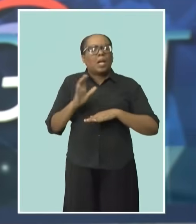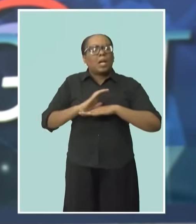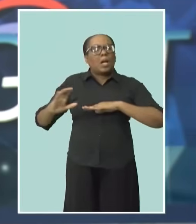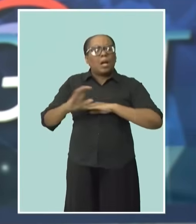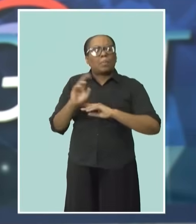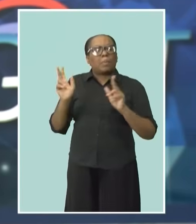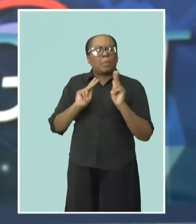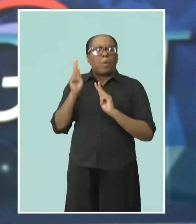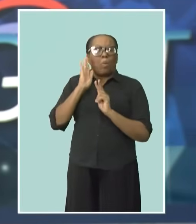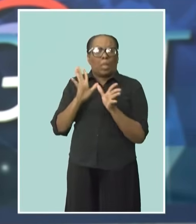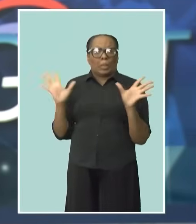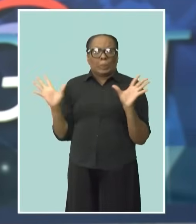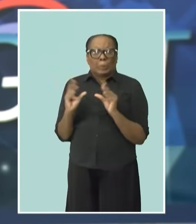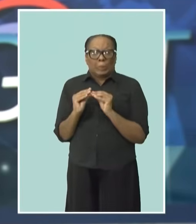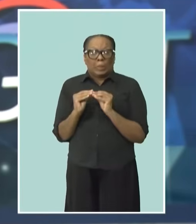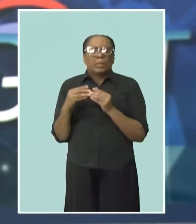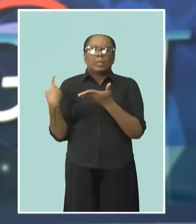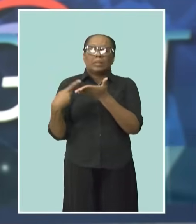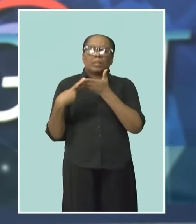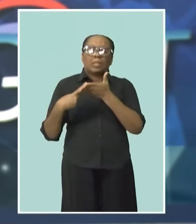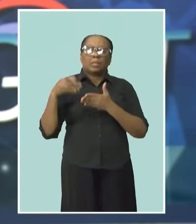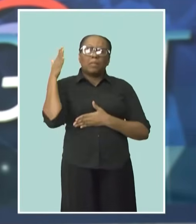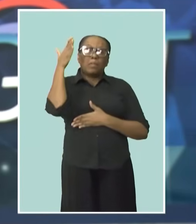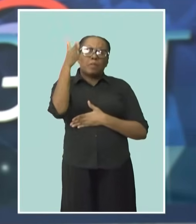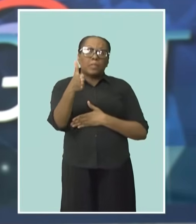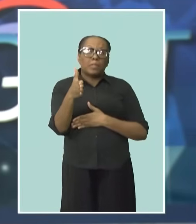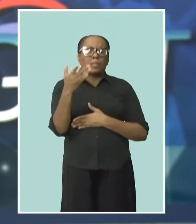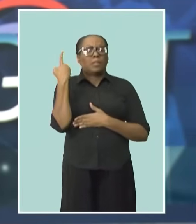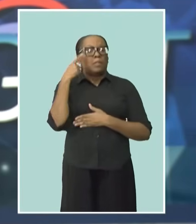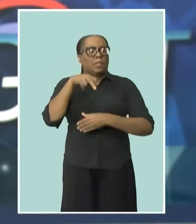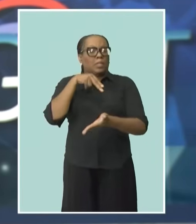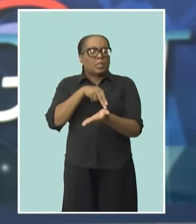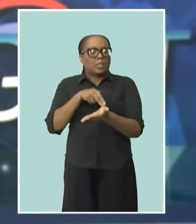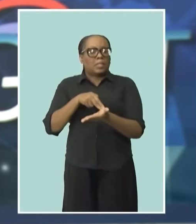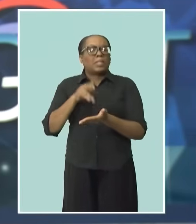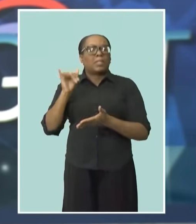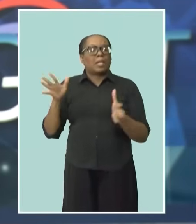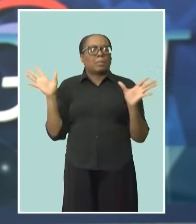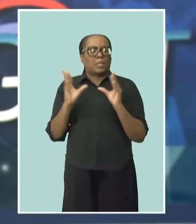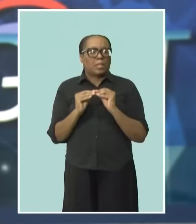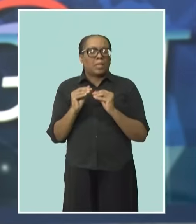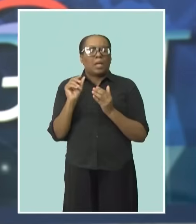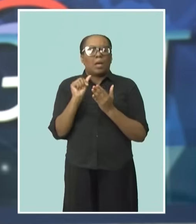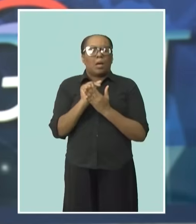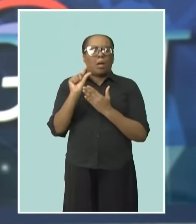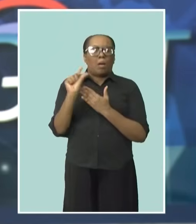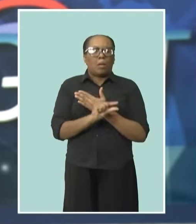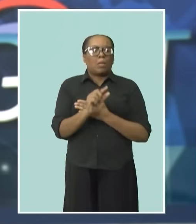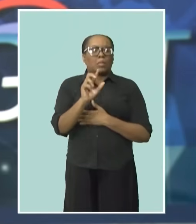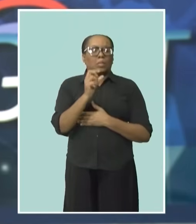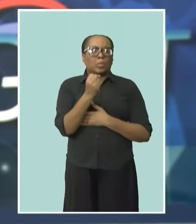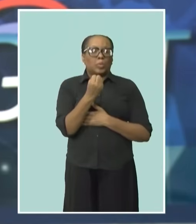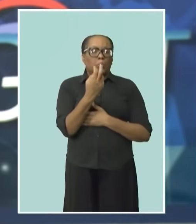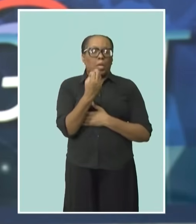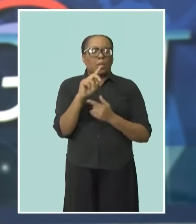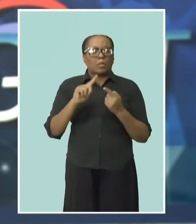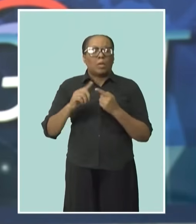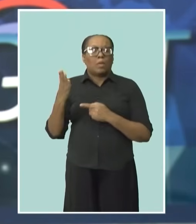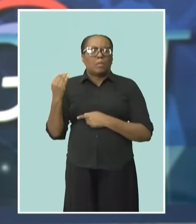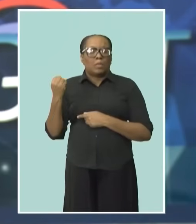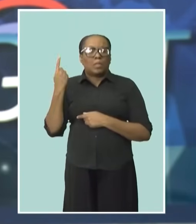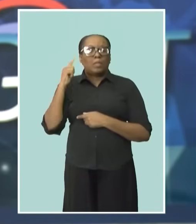to map out the future of nursing. They will convene in Barbados from August 12th to 14th for the regional nursing